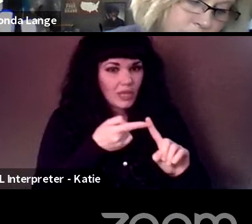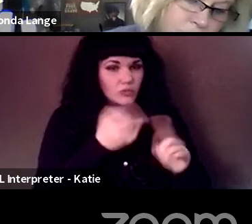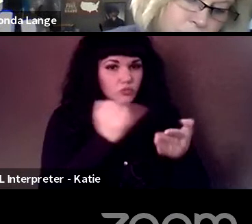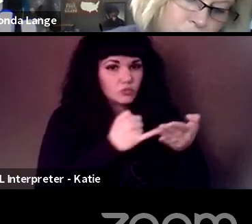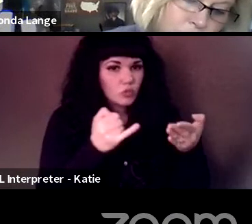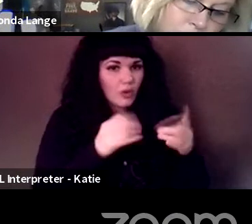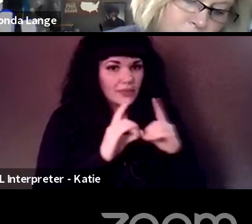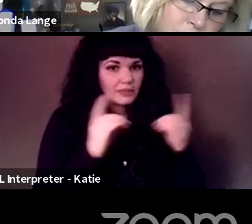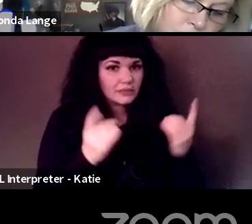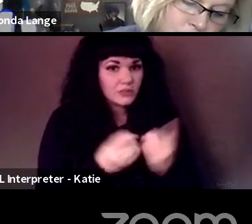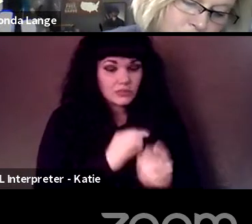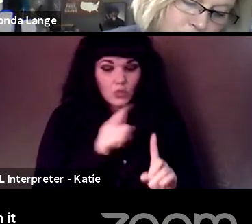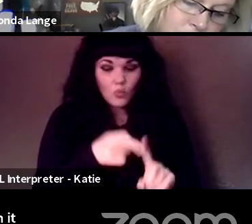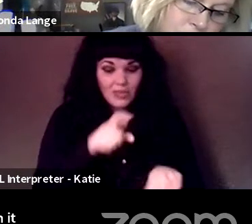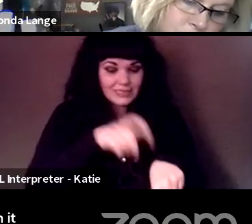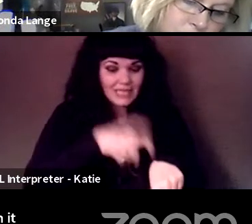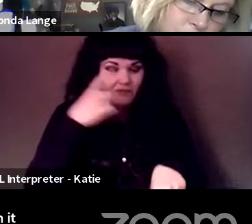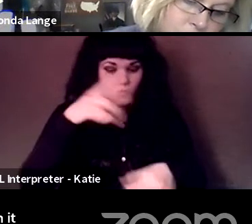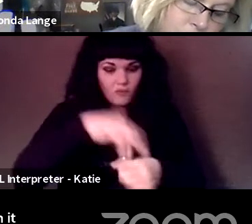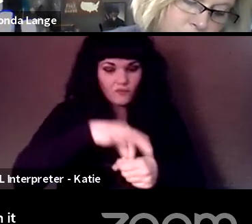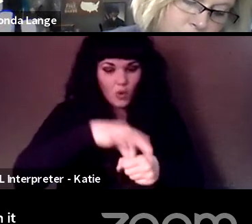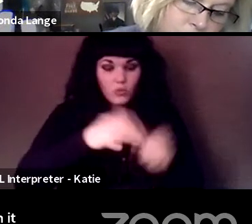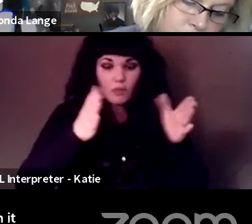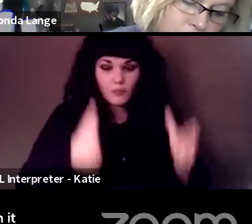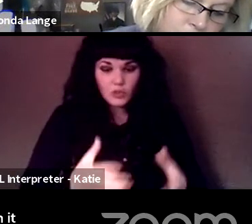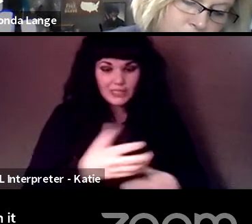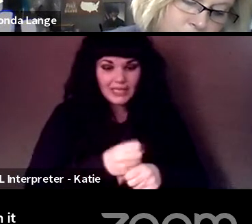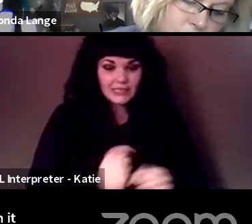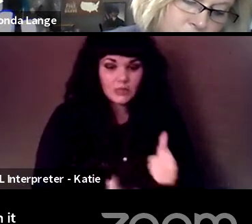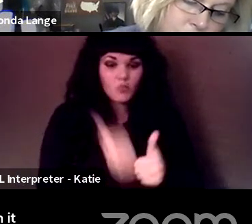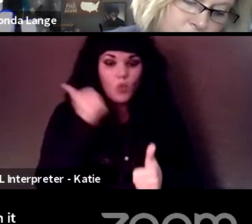the person that gets the most votes should win the election.